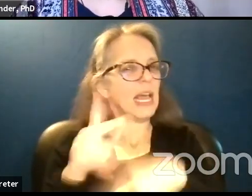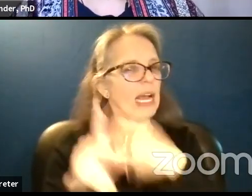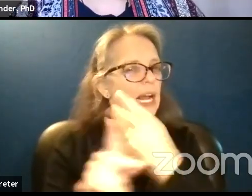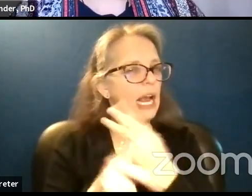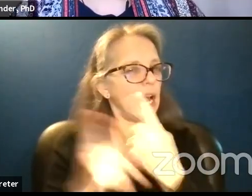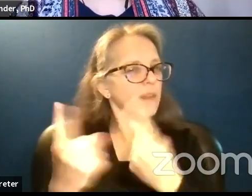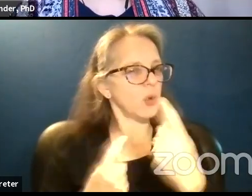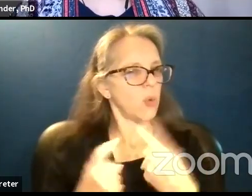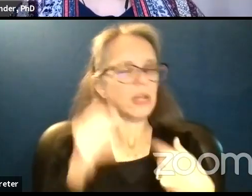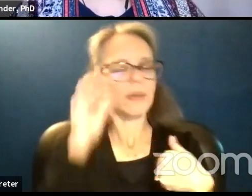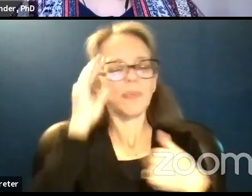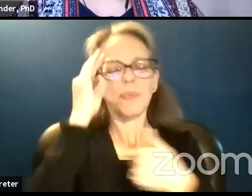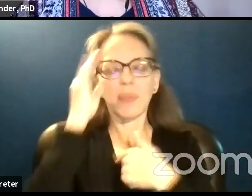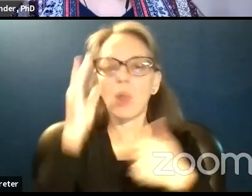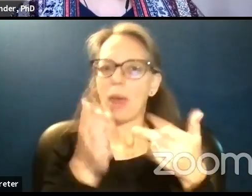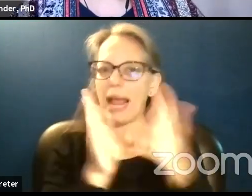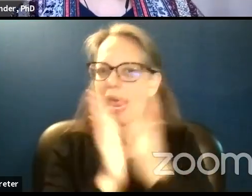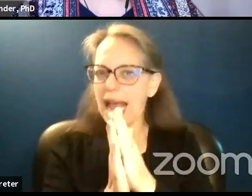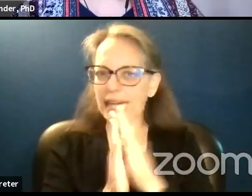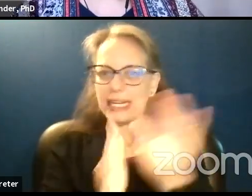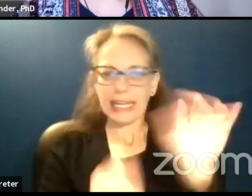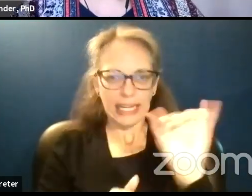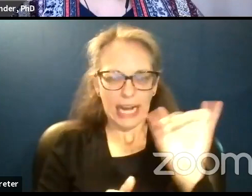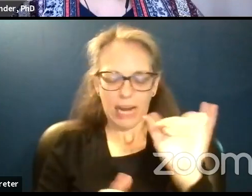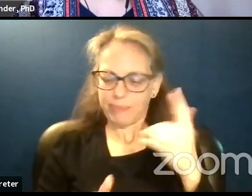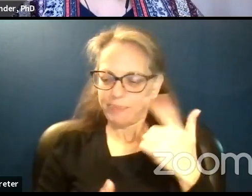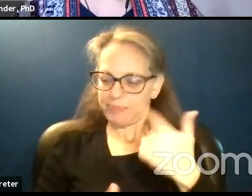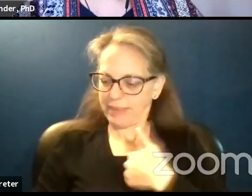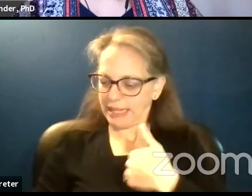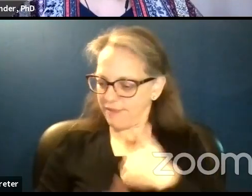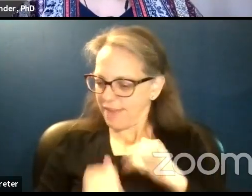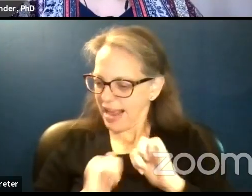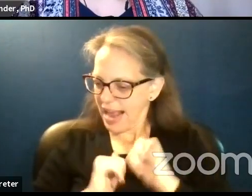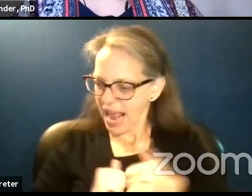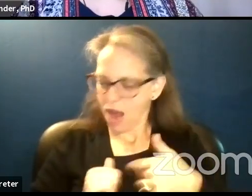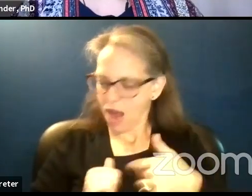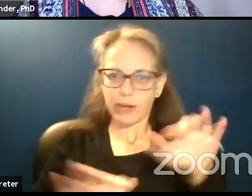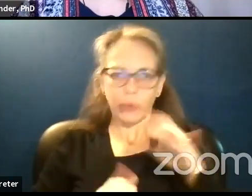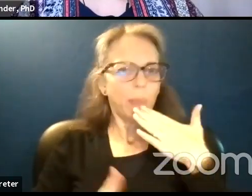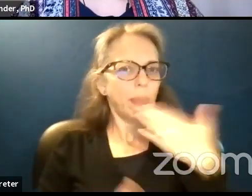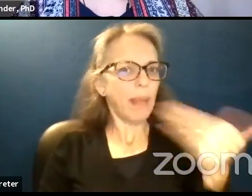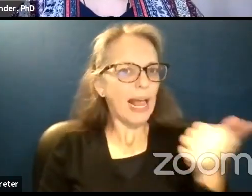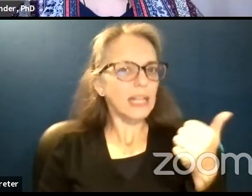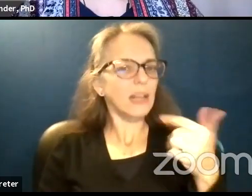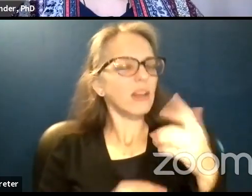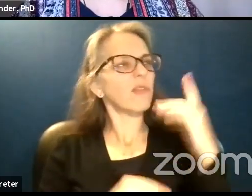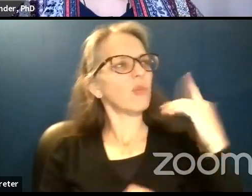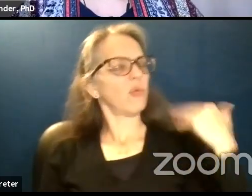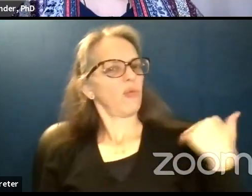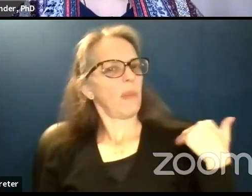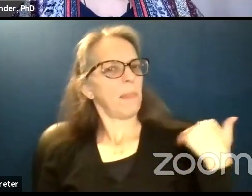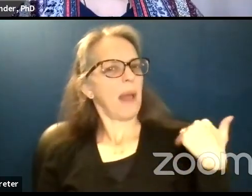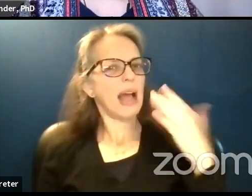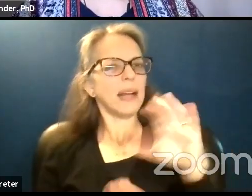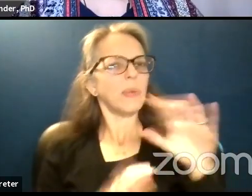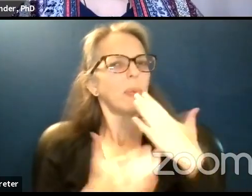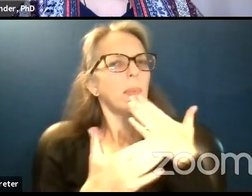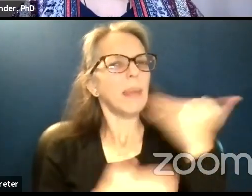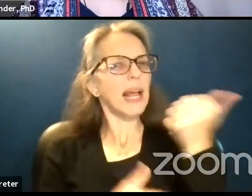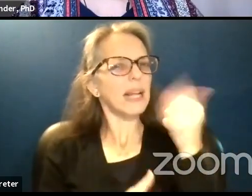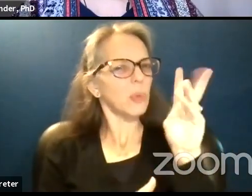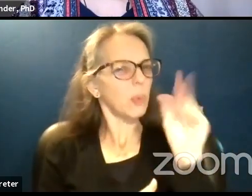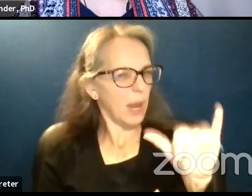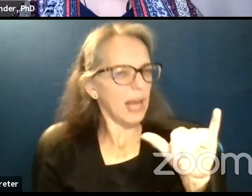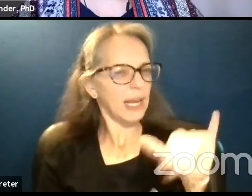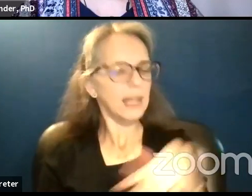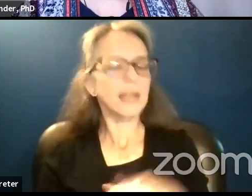We ask and respond to the same questions for ourselves all the time, just to remind ourselves what the right thing is to do. So, still a good question.